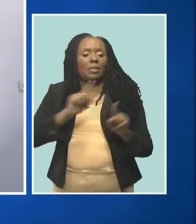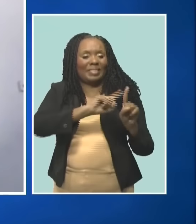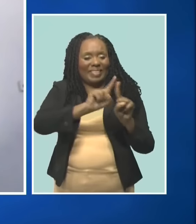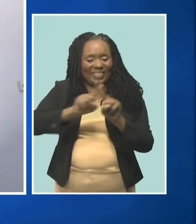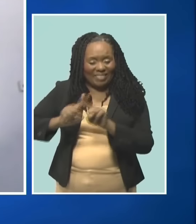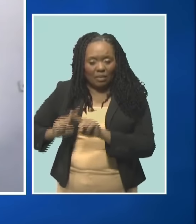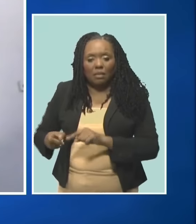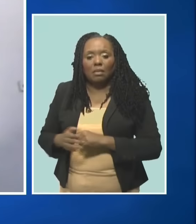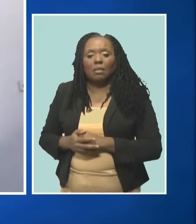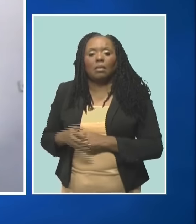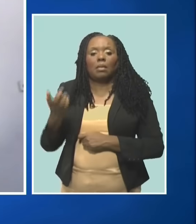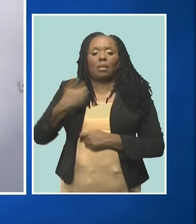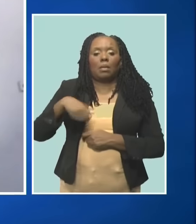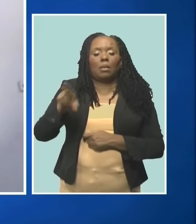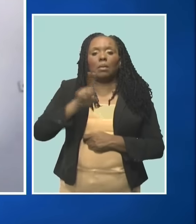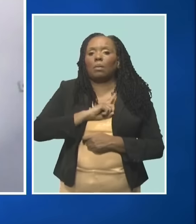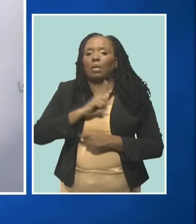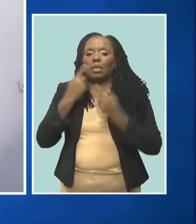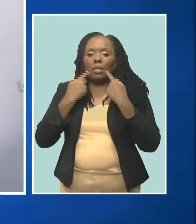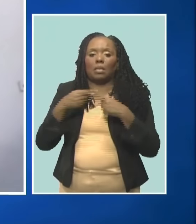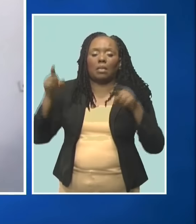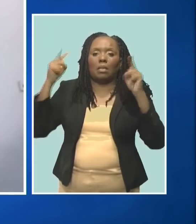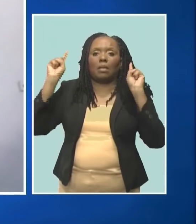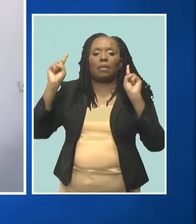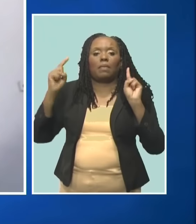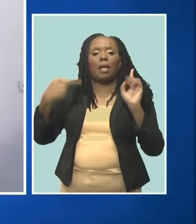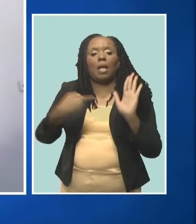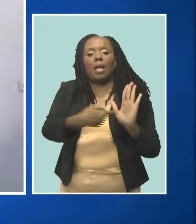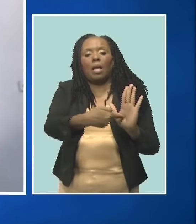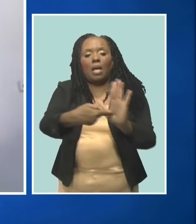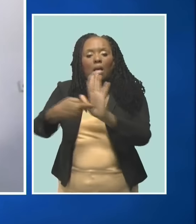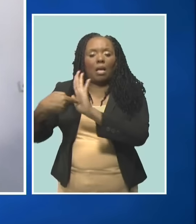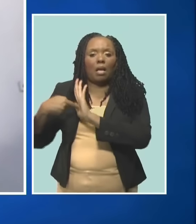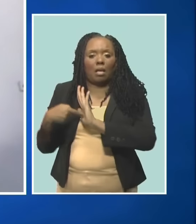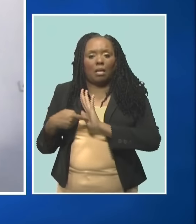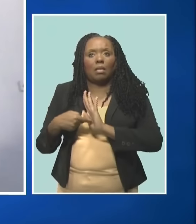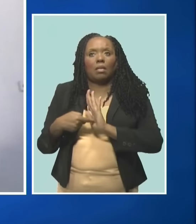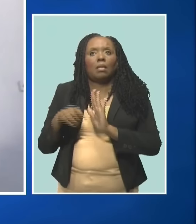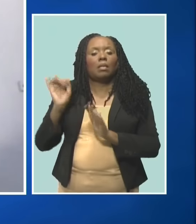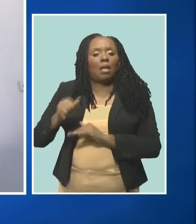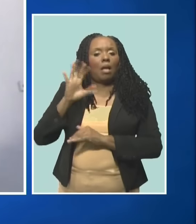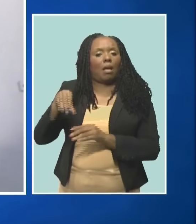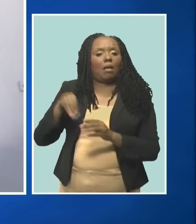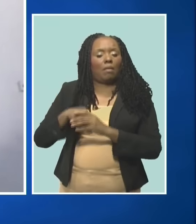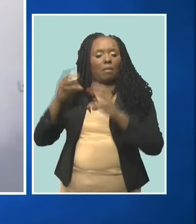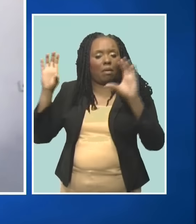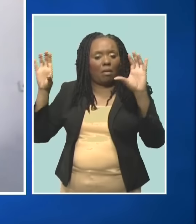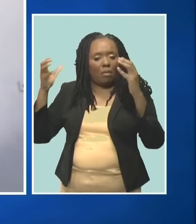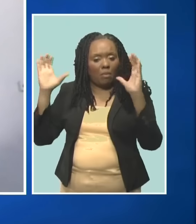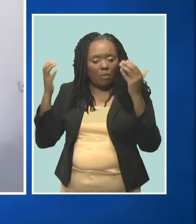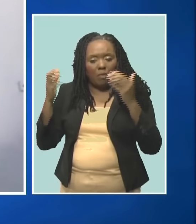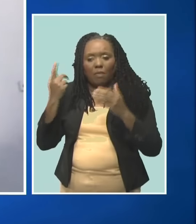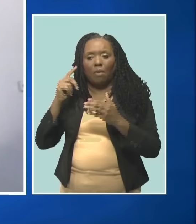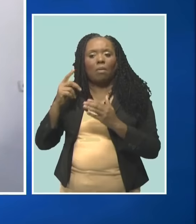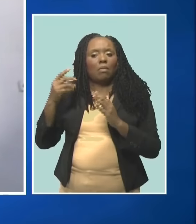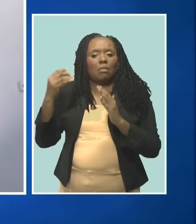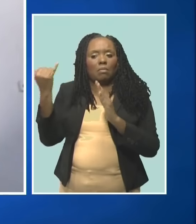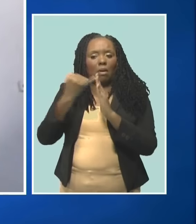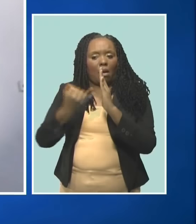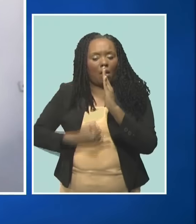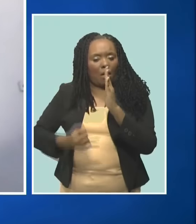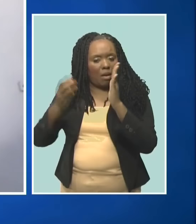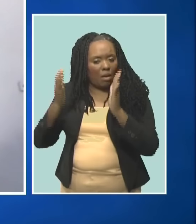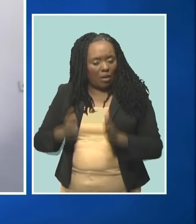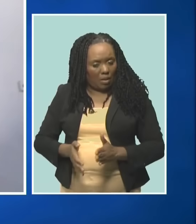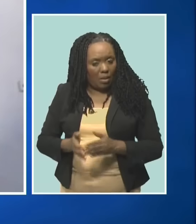We've had a successful exhibition that's been going on that's part of the Cropover Festival as well, right, for visual arts.